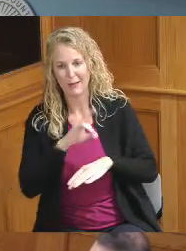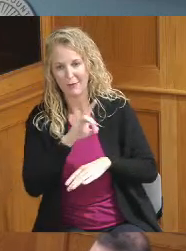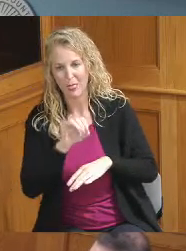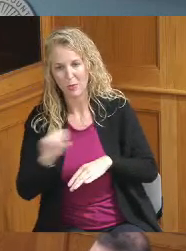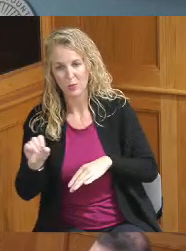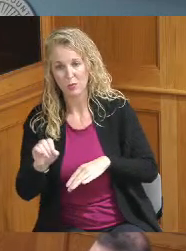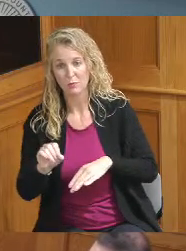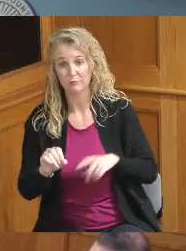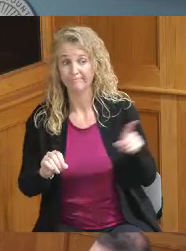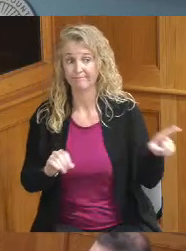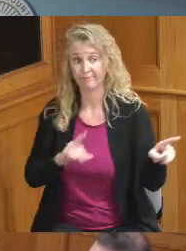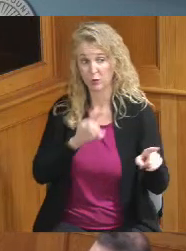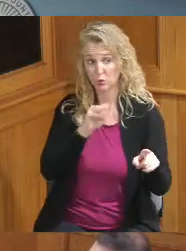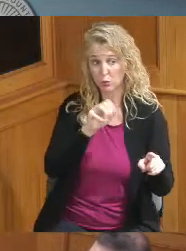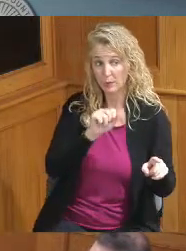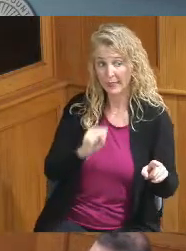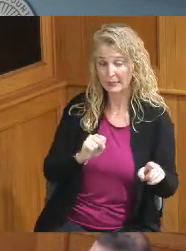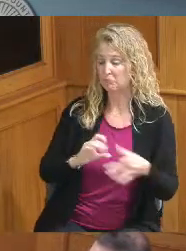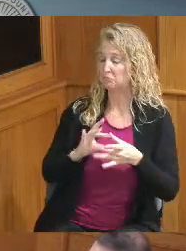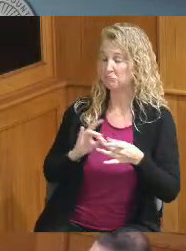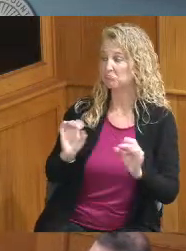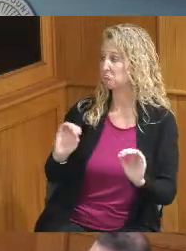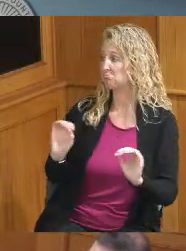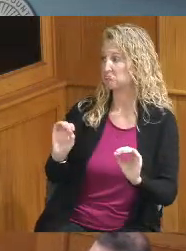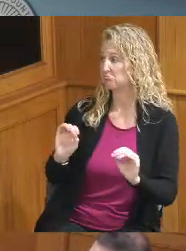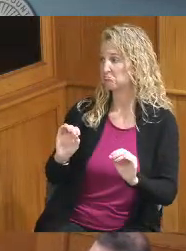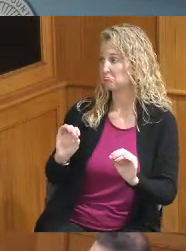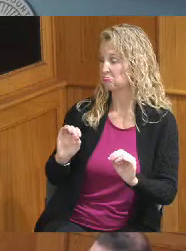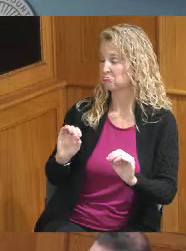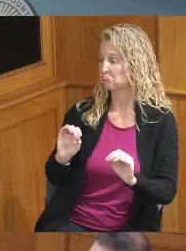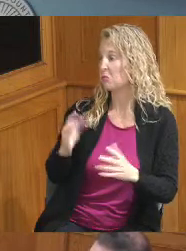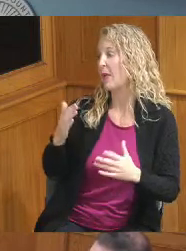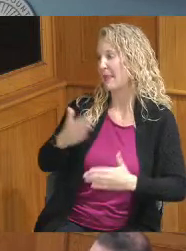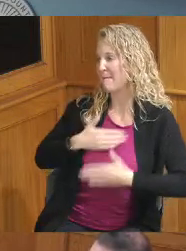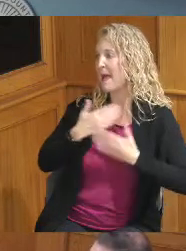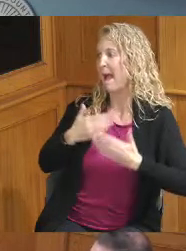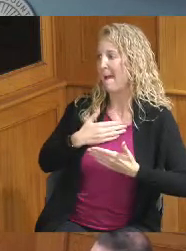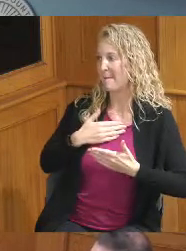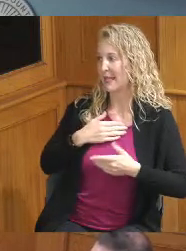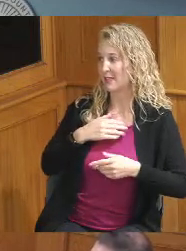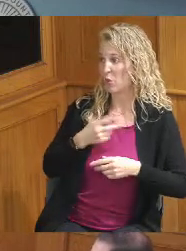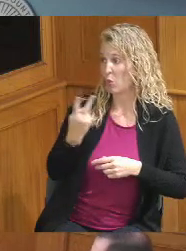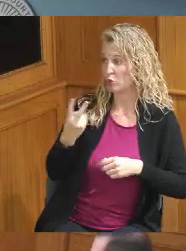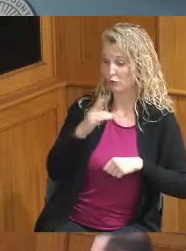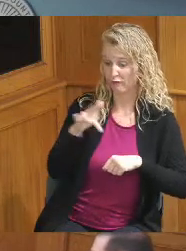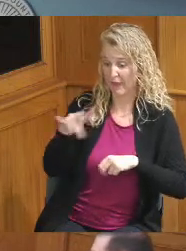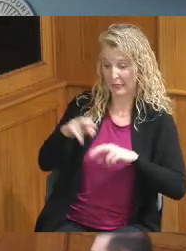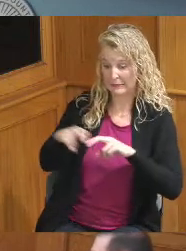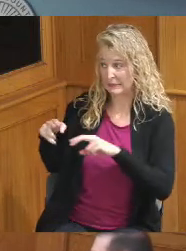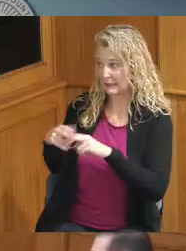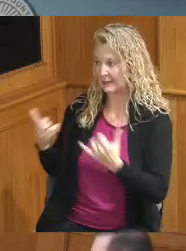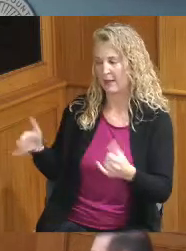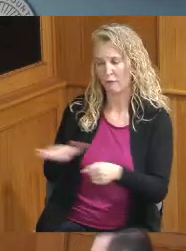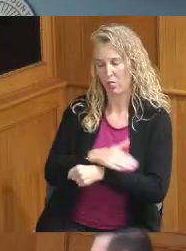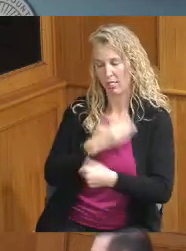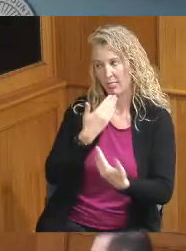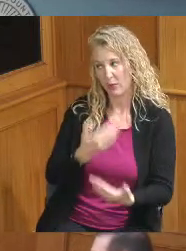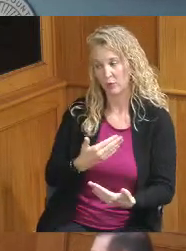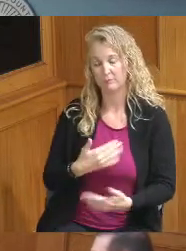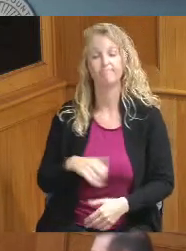Absolutely. Commissioner Dumas? No comments other than I'm glad that we're filling these vacancies, so.